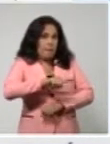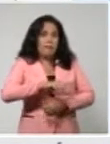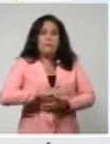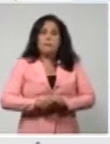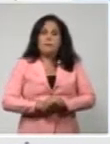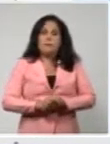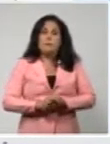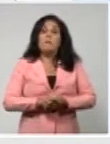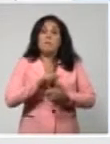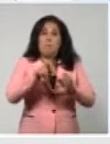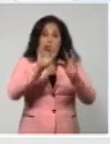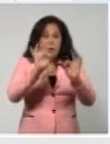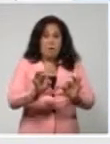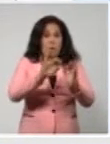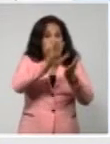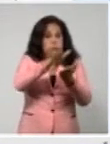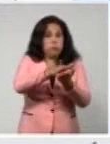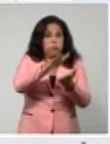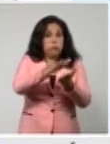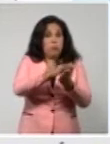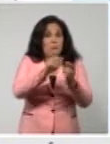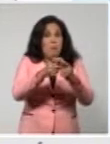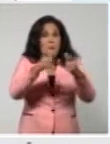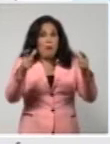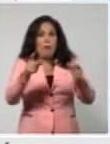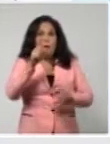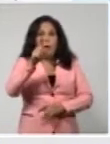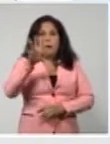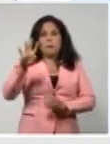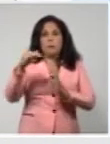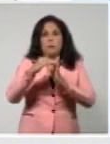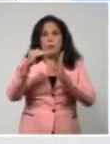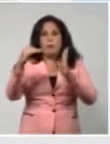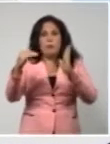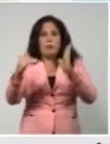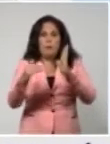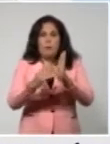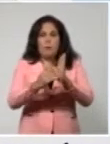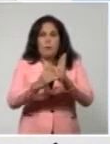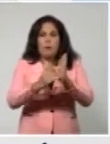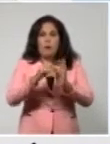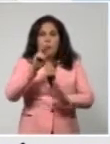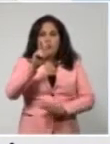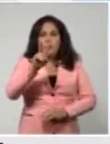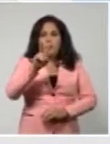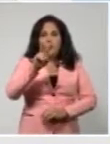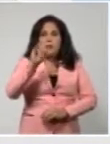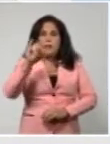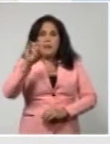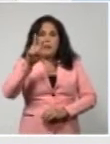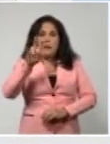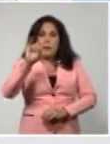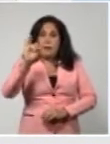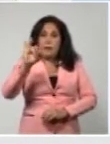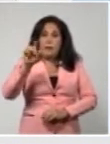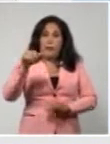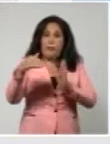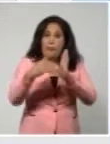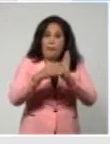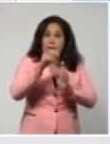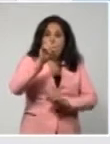222,224 new cases were reported yesterday, bringing the total number of COVID-19 cases worldwide to